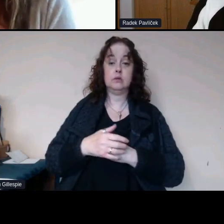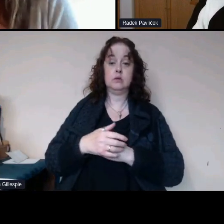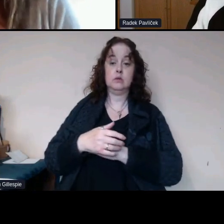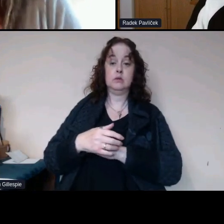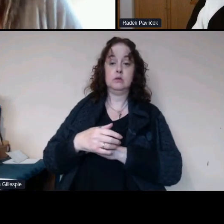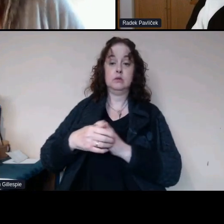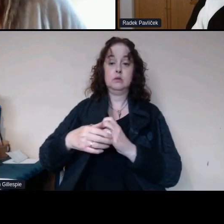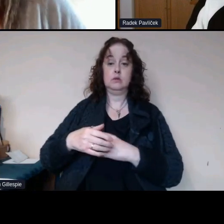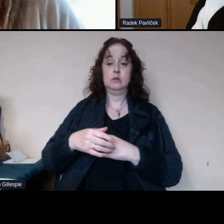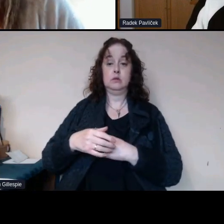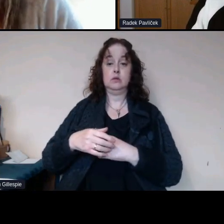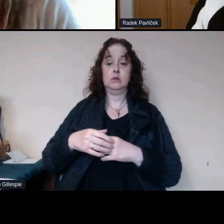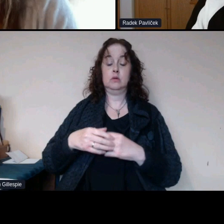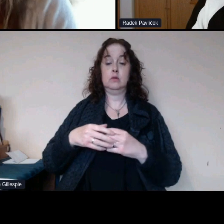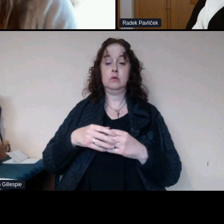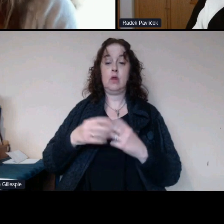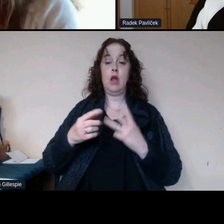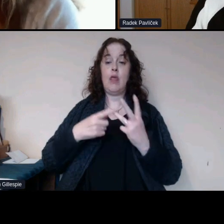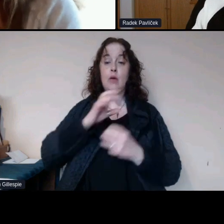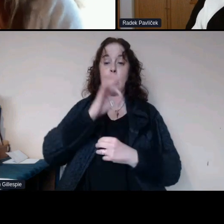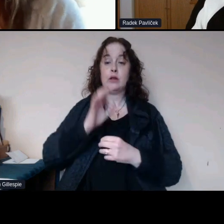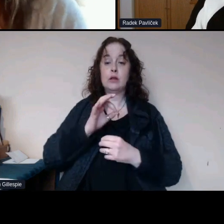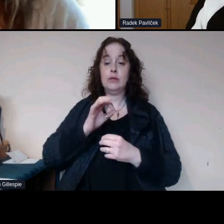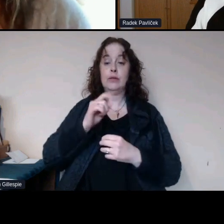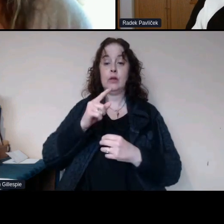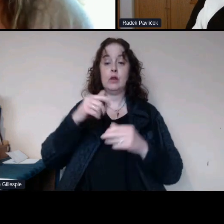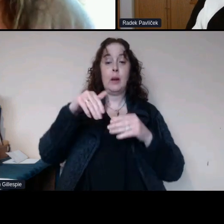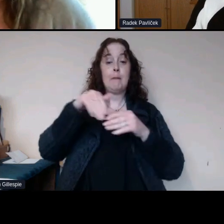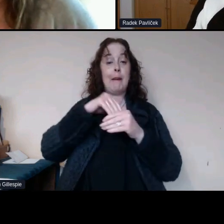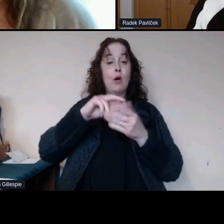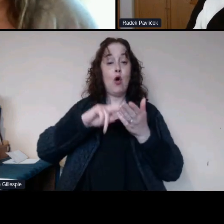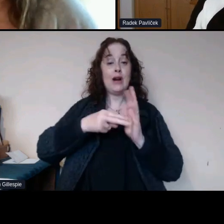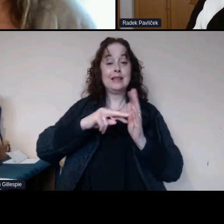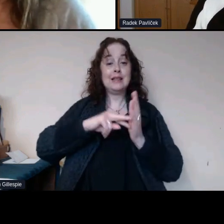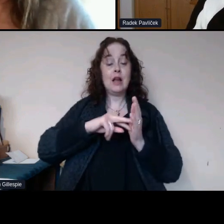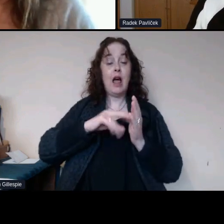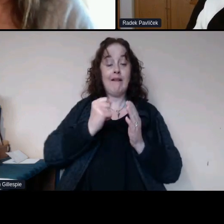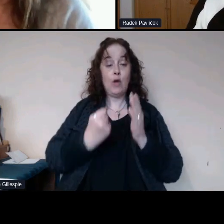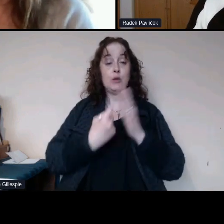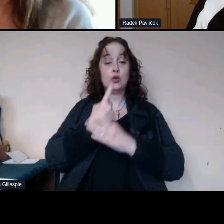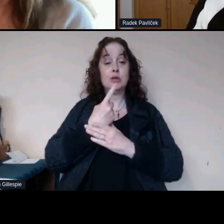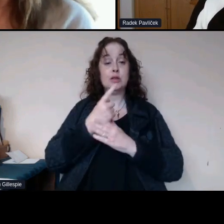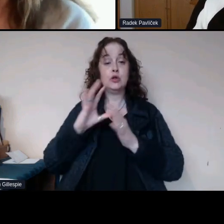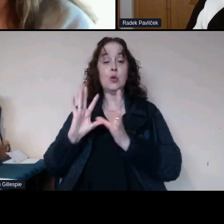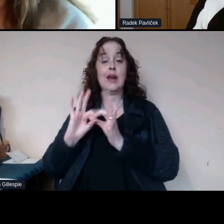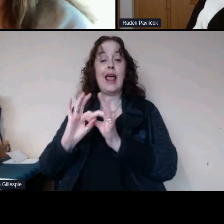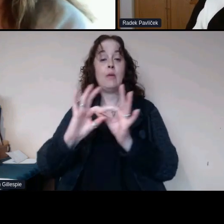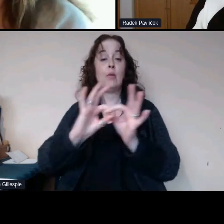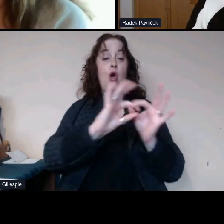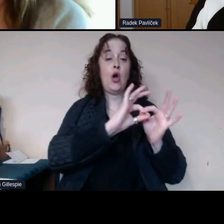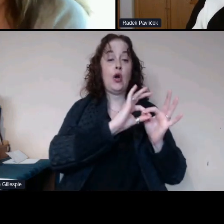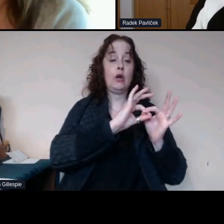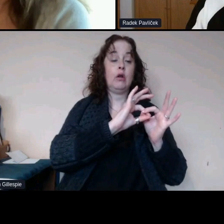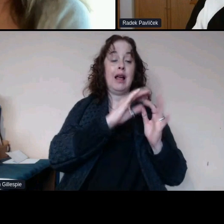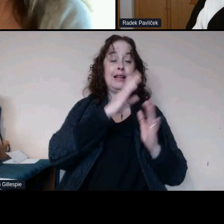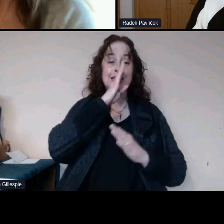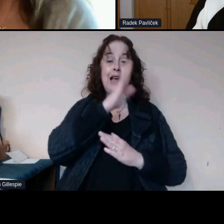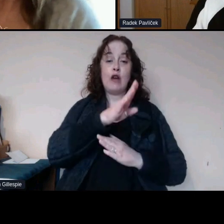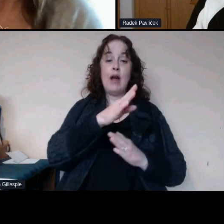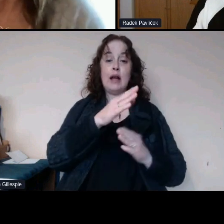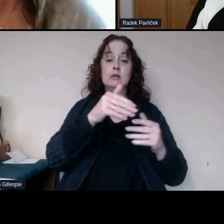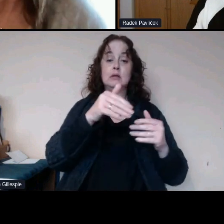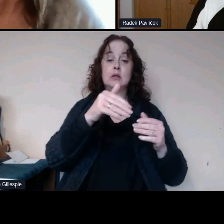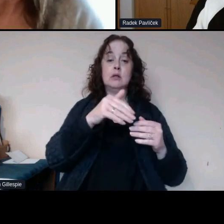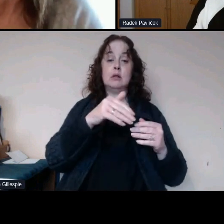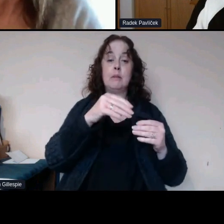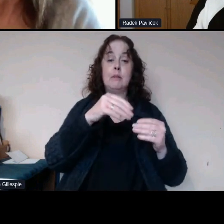Yes, so another question is, as it is a member organization, are there opportunities to network and connect and direct message other members? And